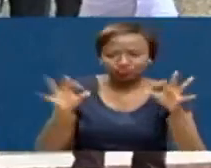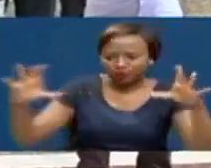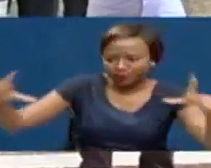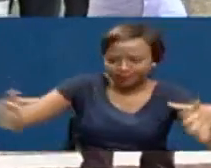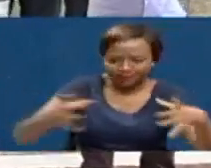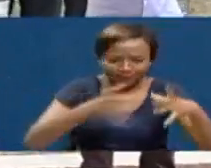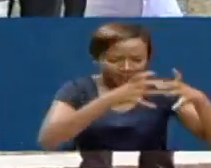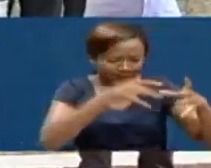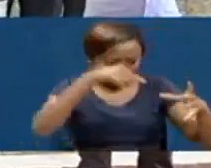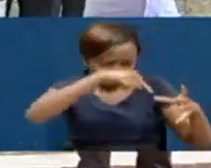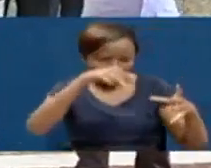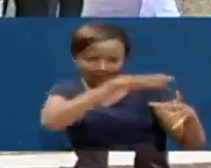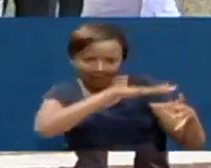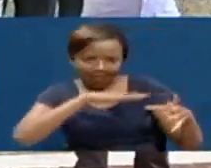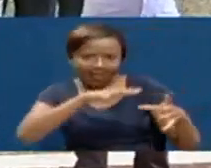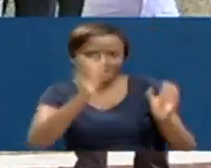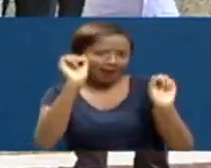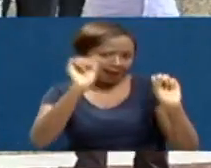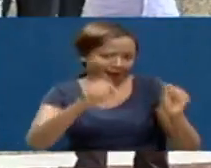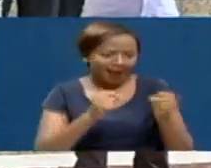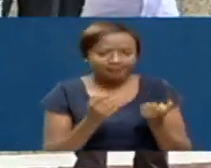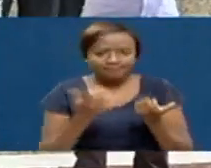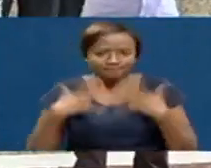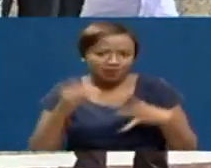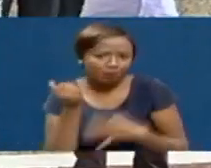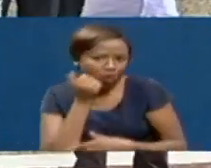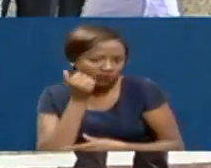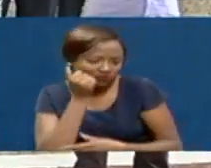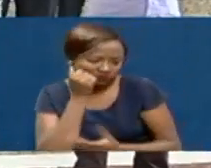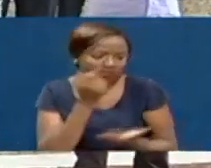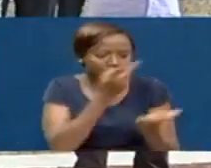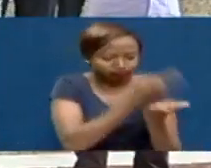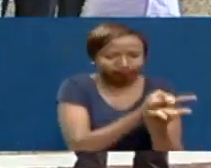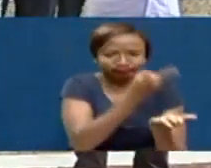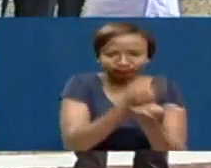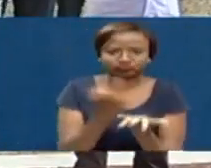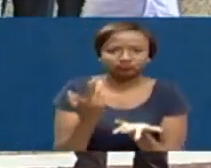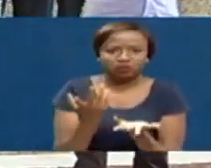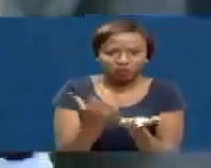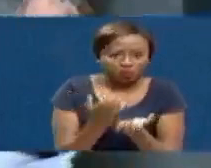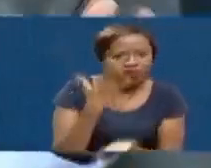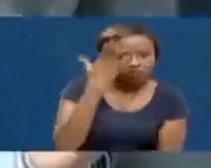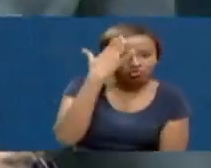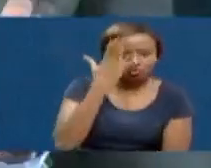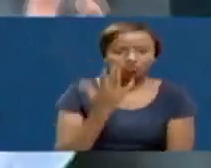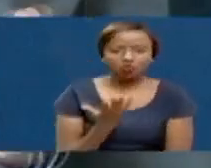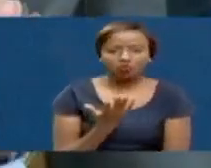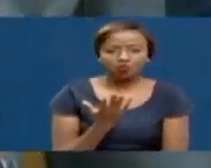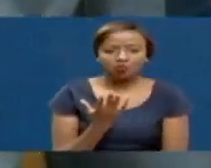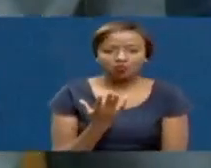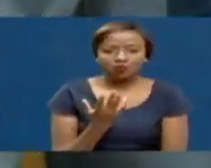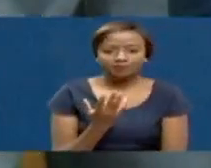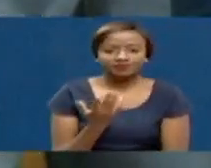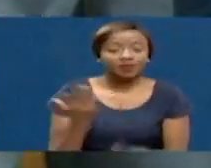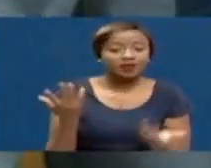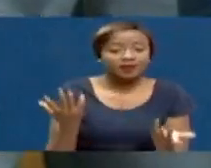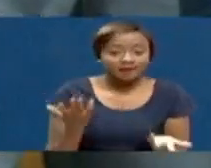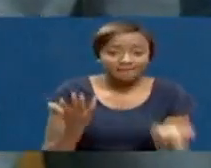sick if the situation overruns? We ought to be identifying what sort of